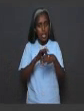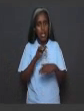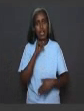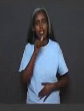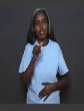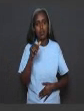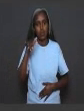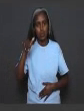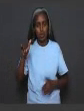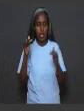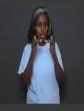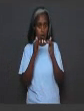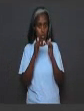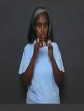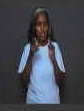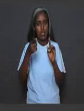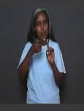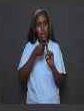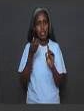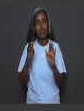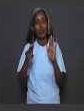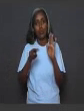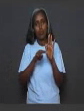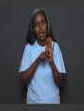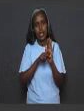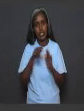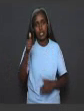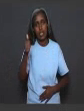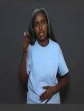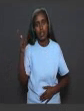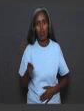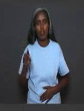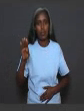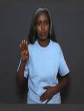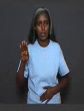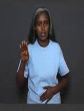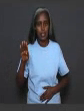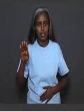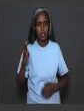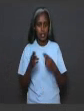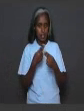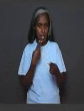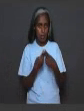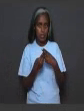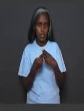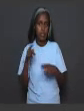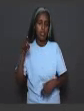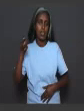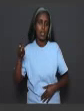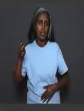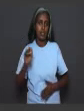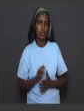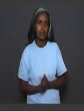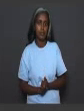are y equals plus or minus a over b times